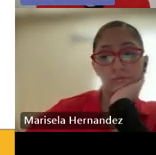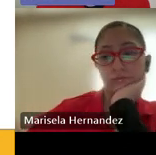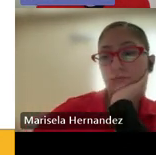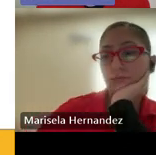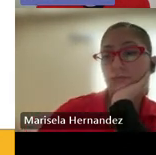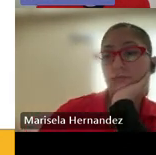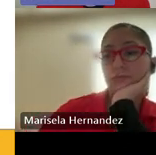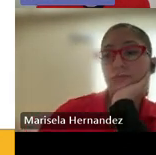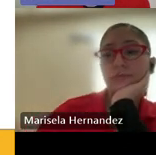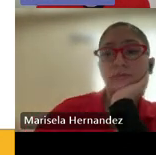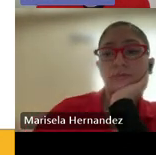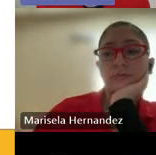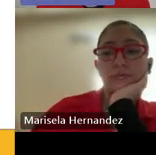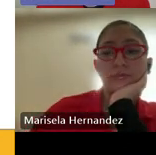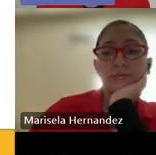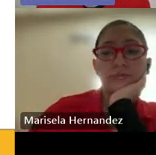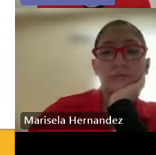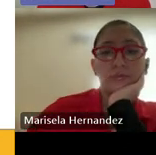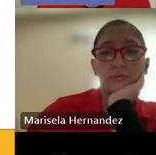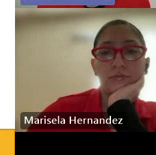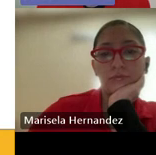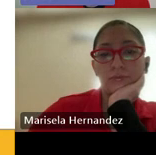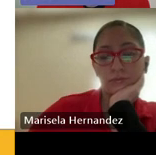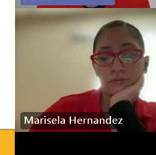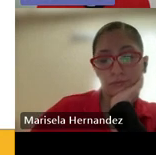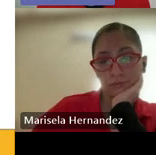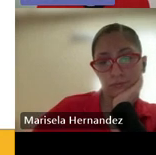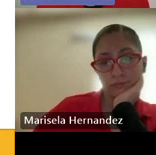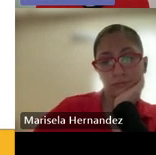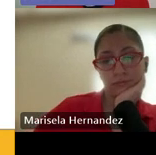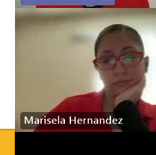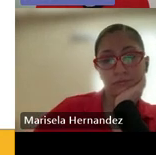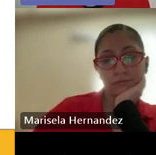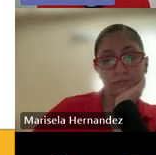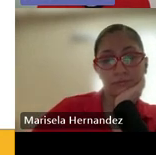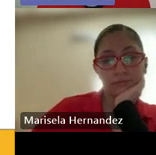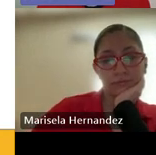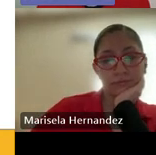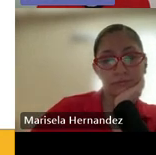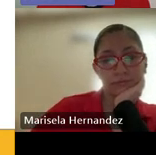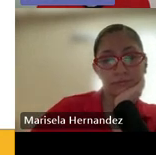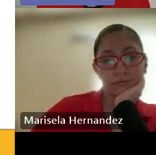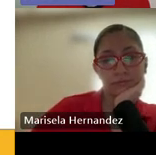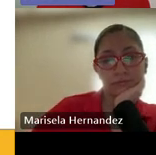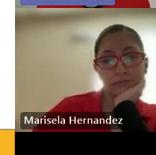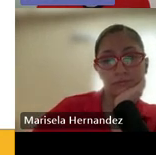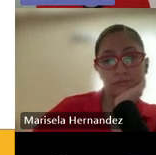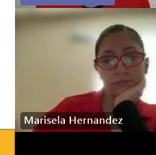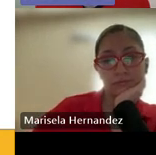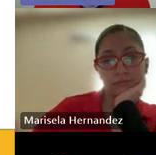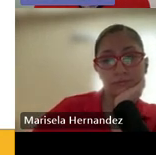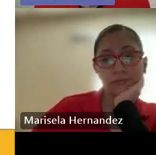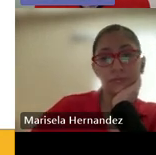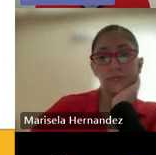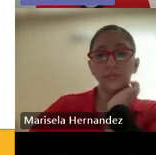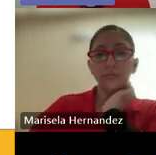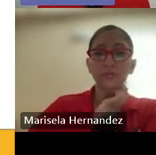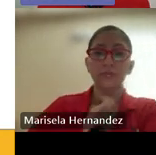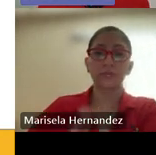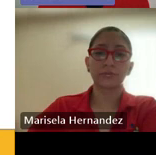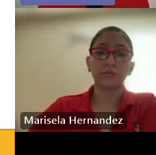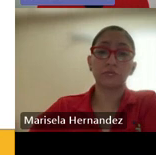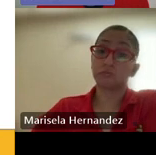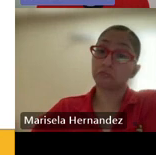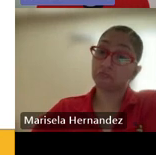for tenant-based rental assistance that they're anticipating